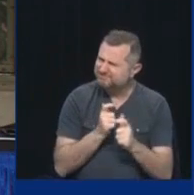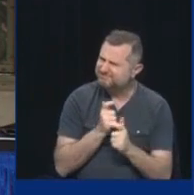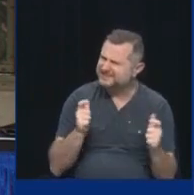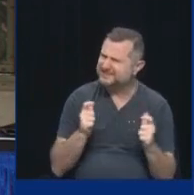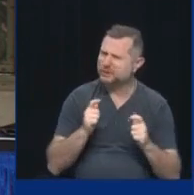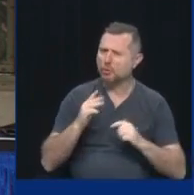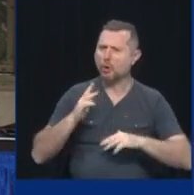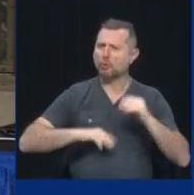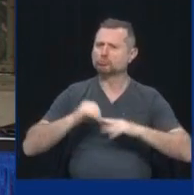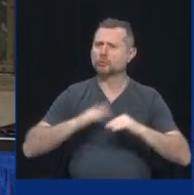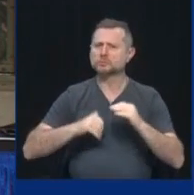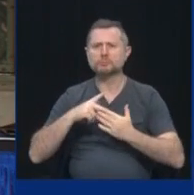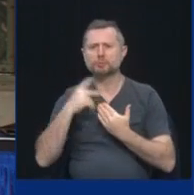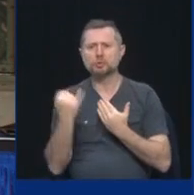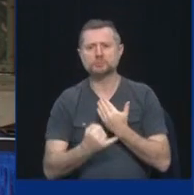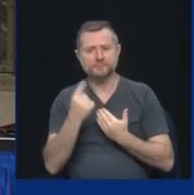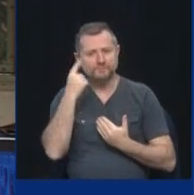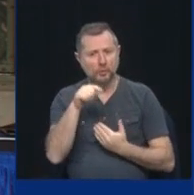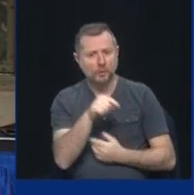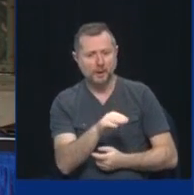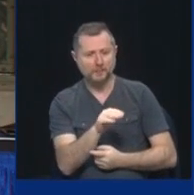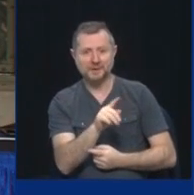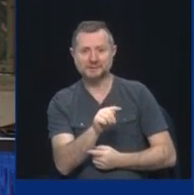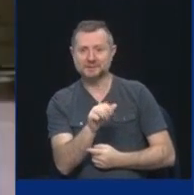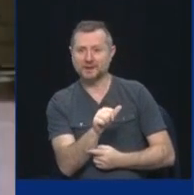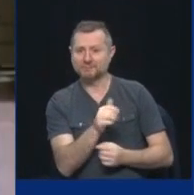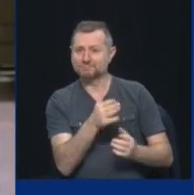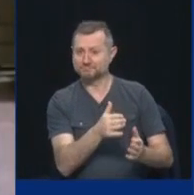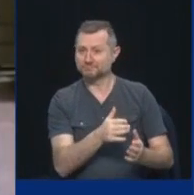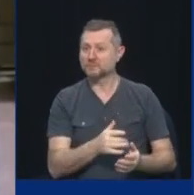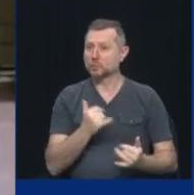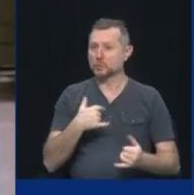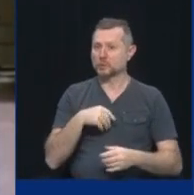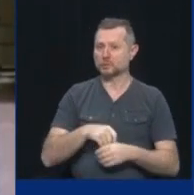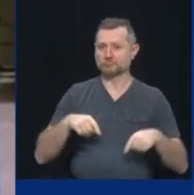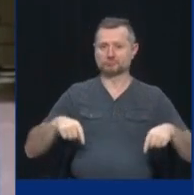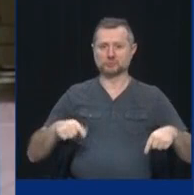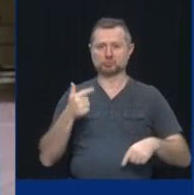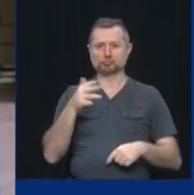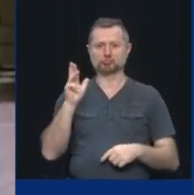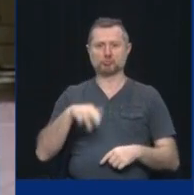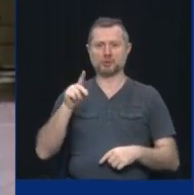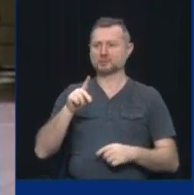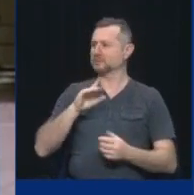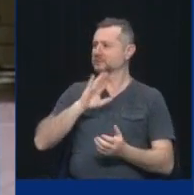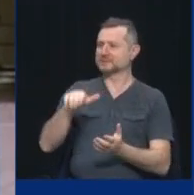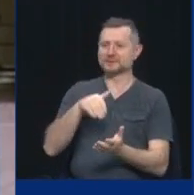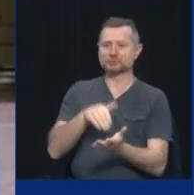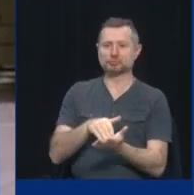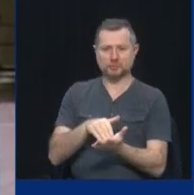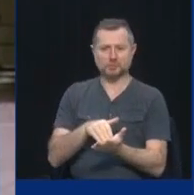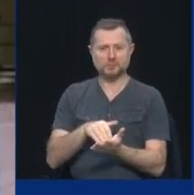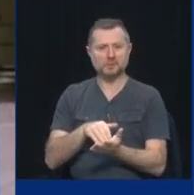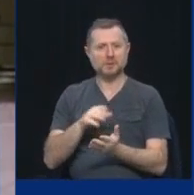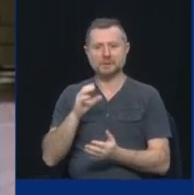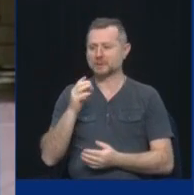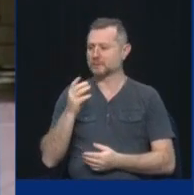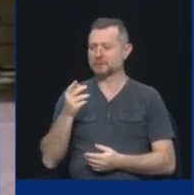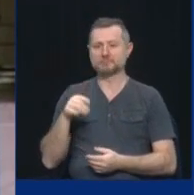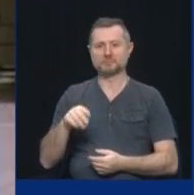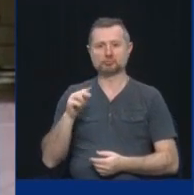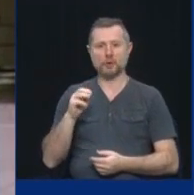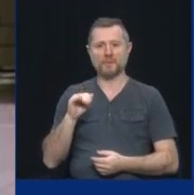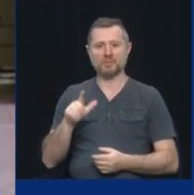MTA. And we're in Grand Central Terminal today, and we're going to go through the